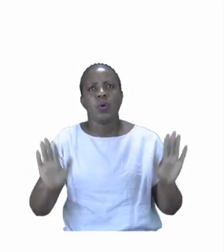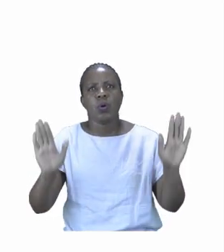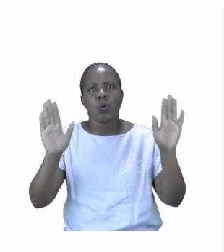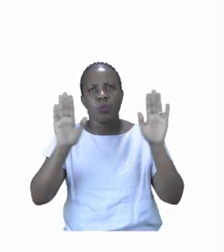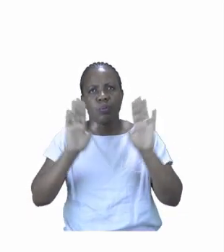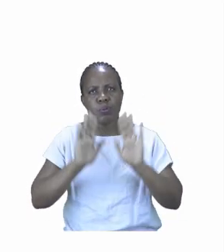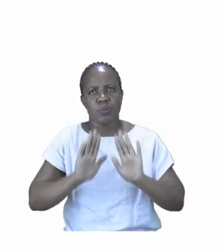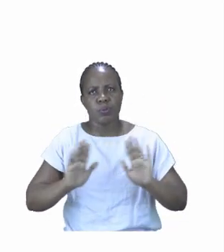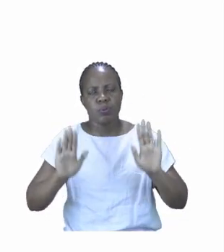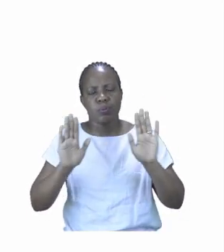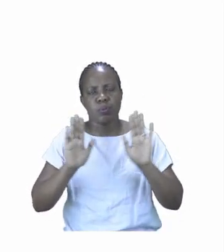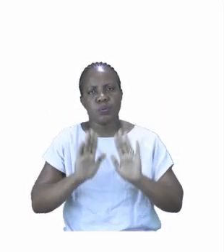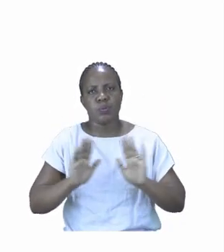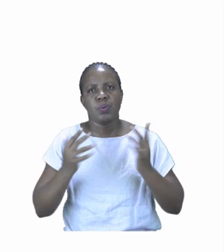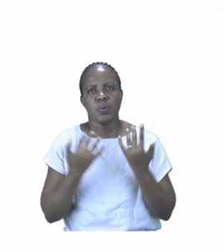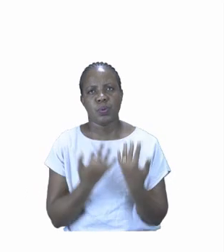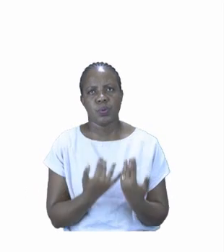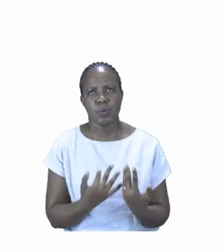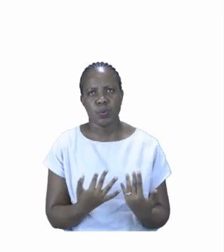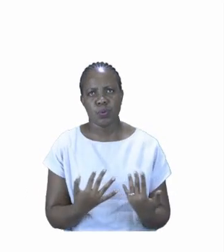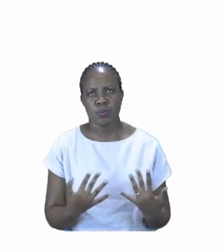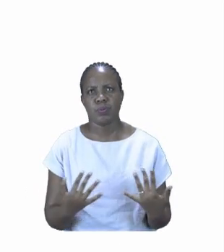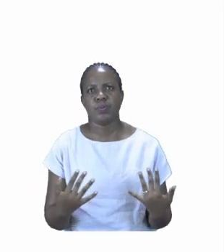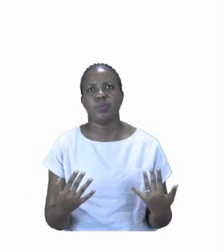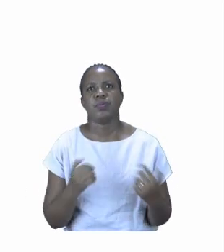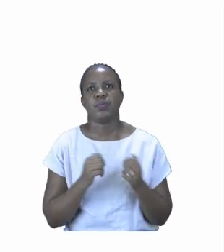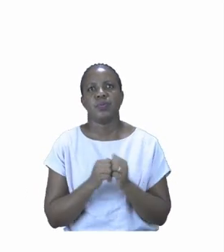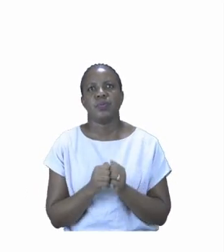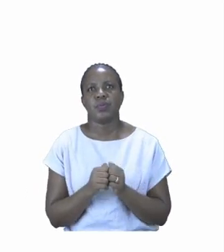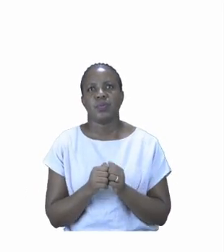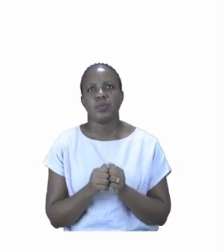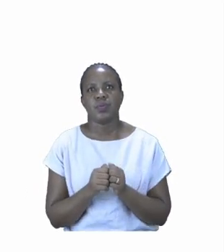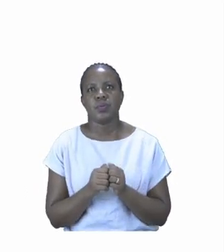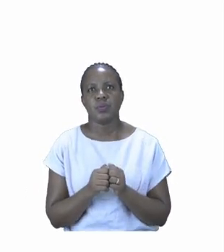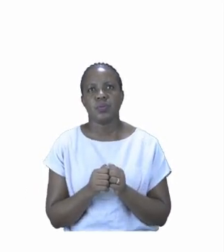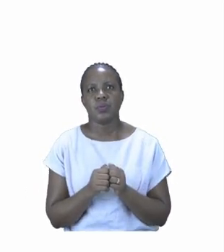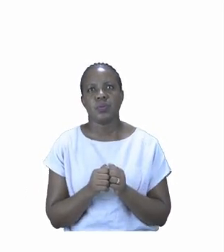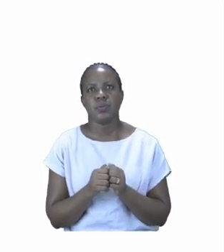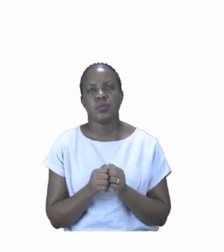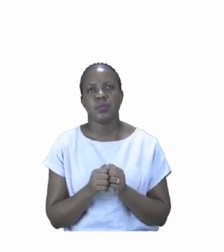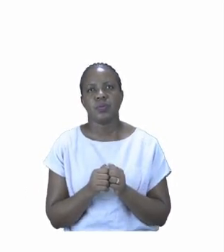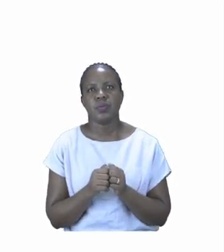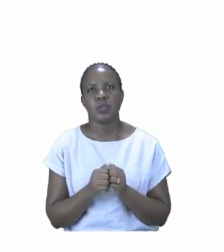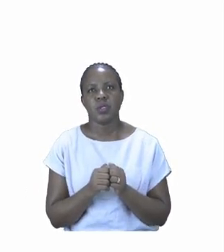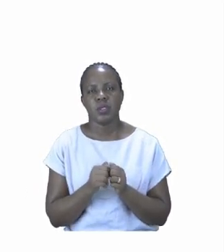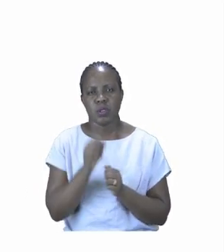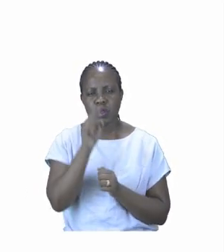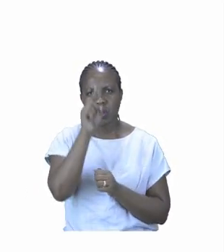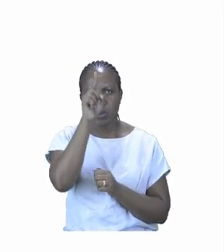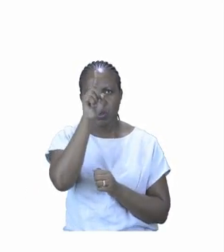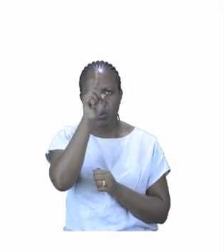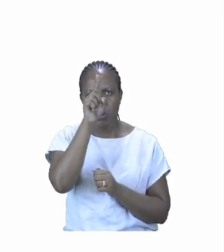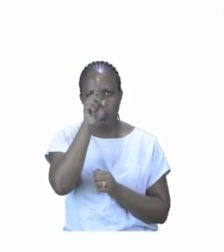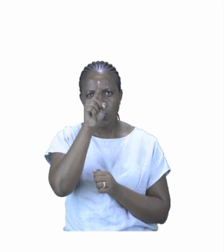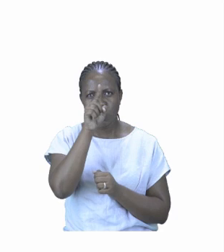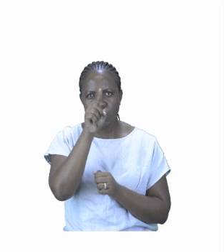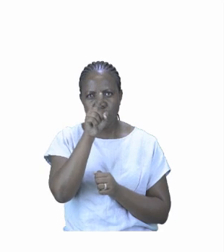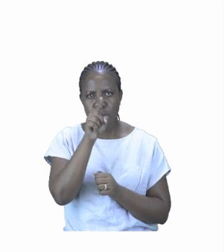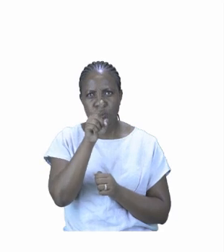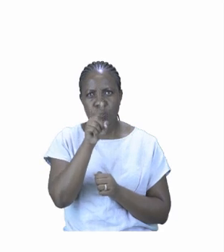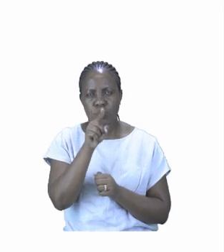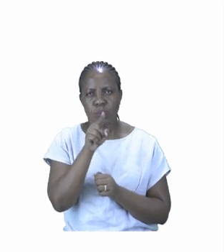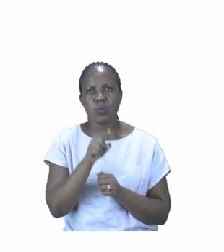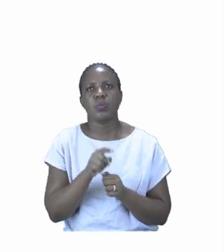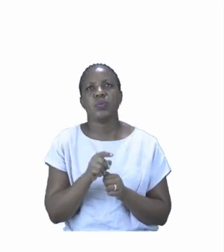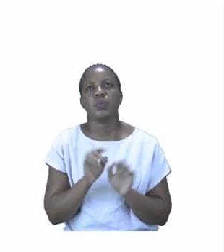hospital. And you are going to color that street green. Then the next street that